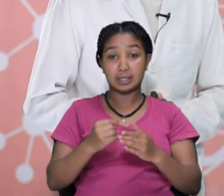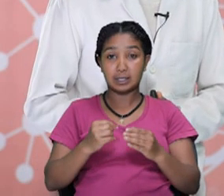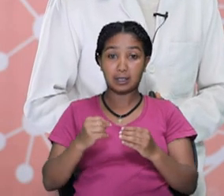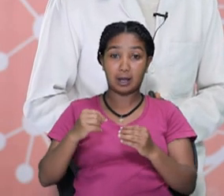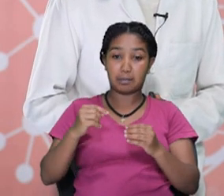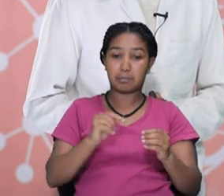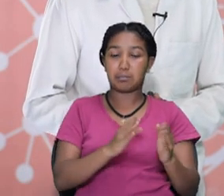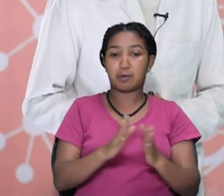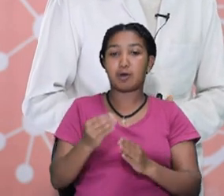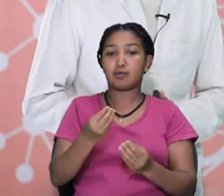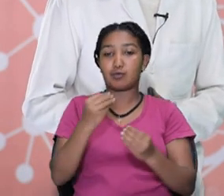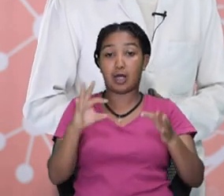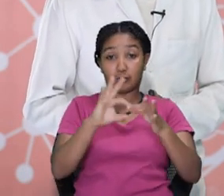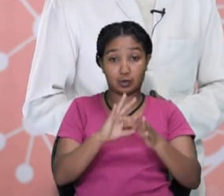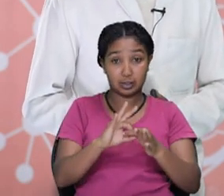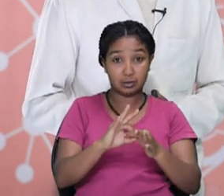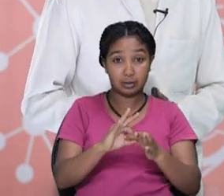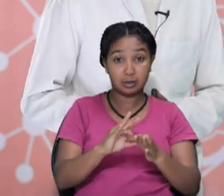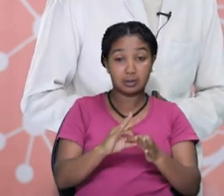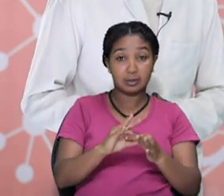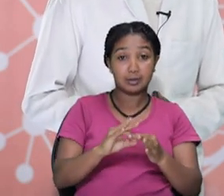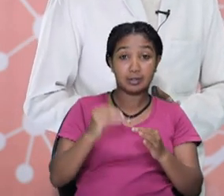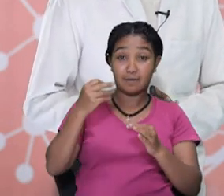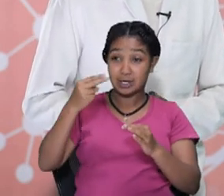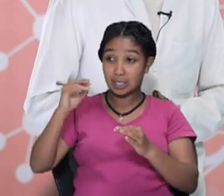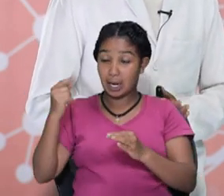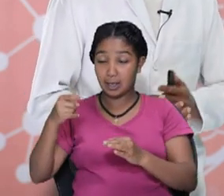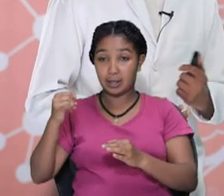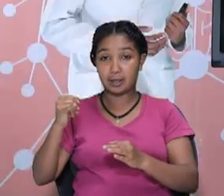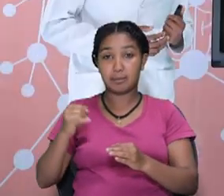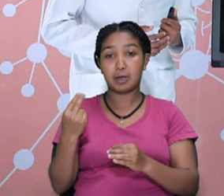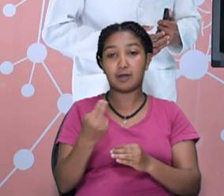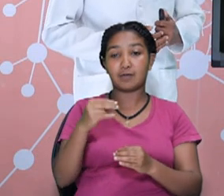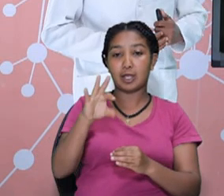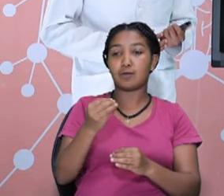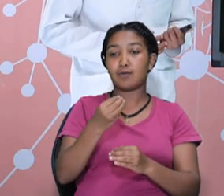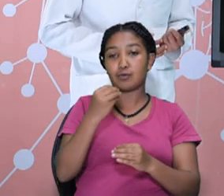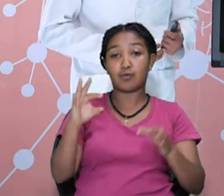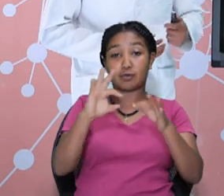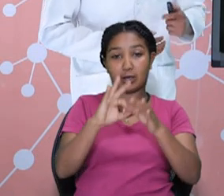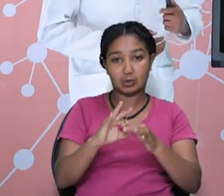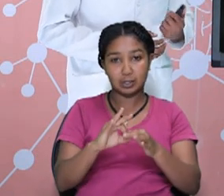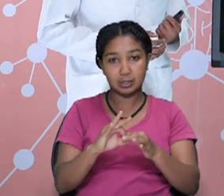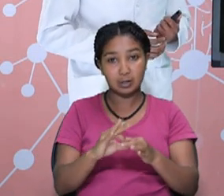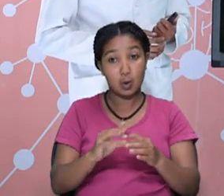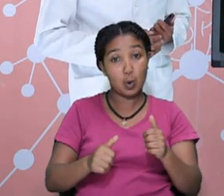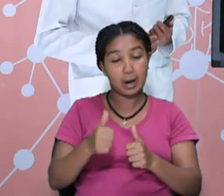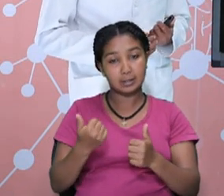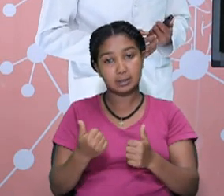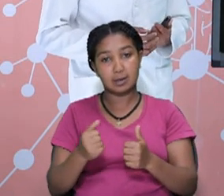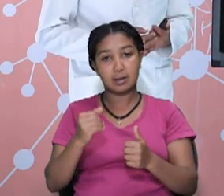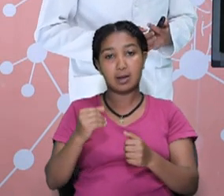they can prepare food for the association. So the fungi benefit in getting food from the association, whereas